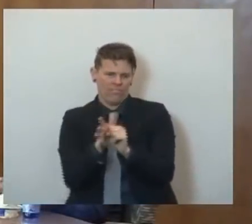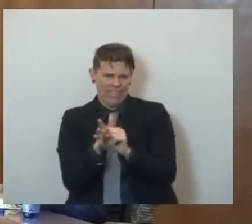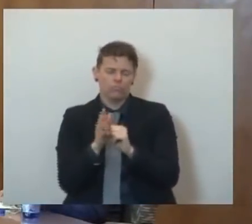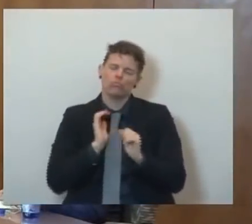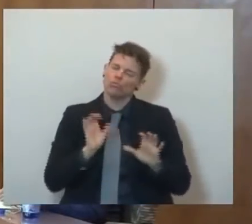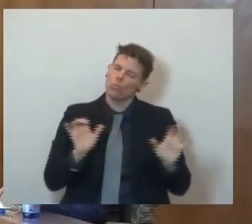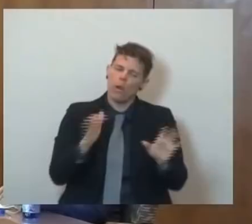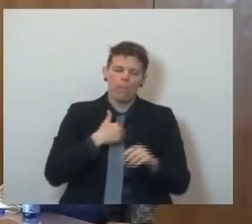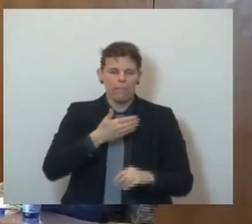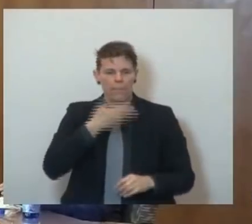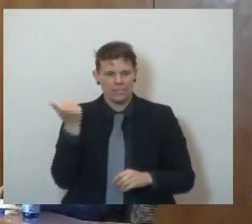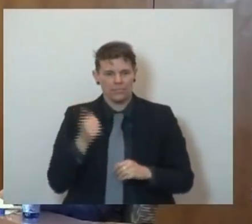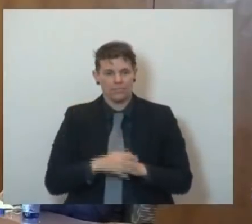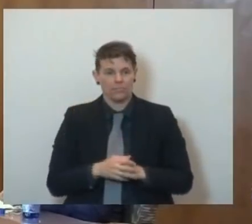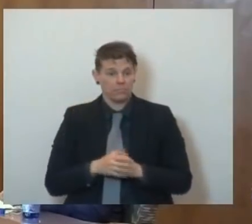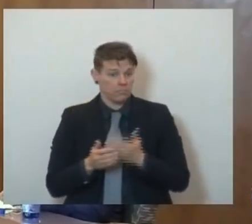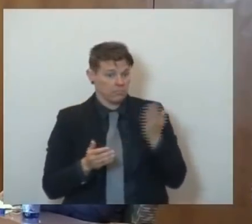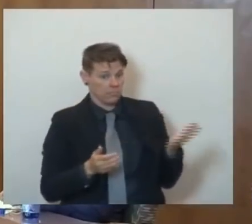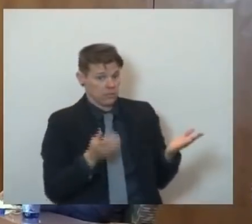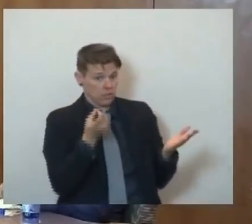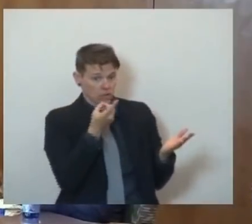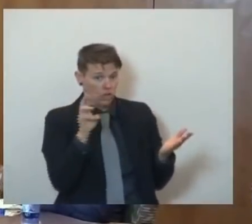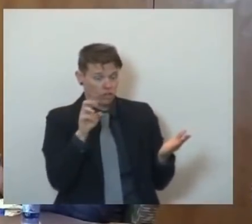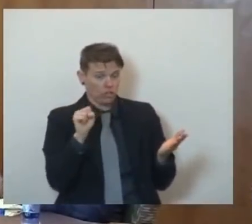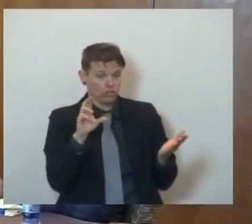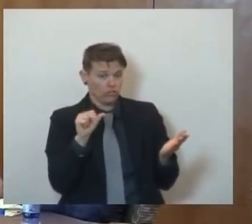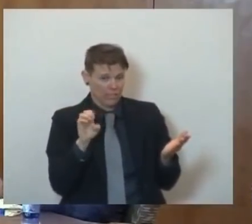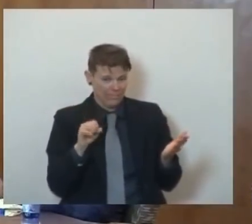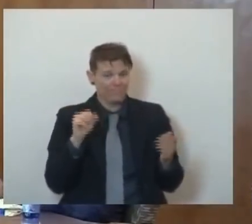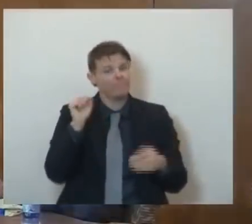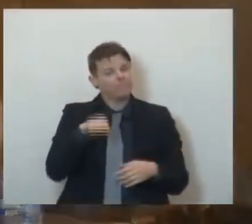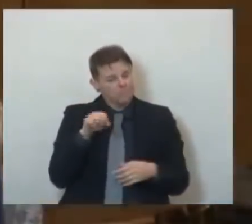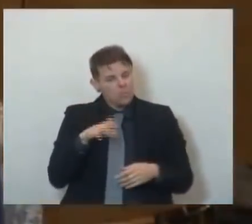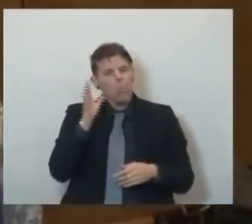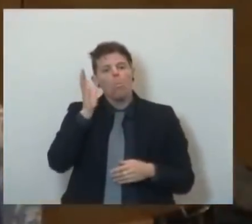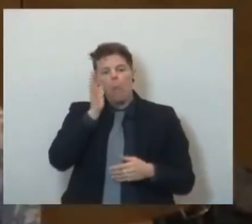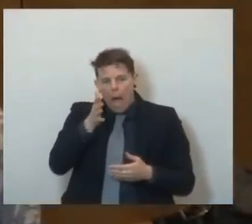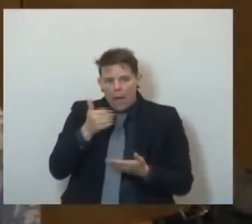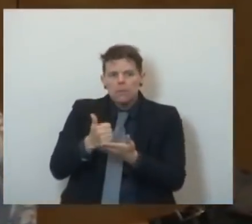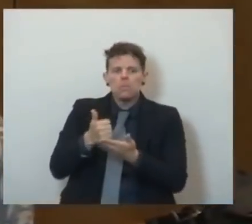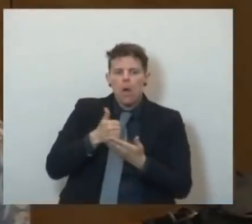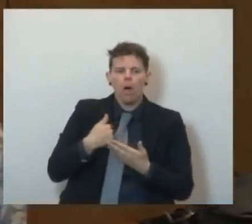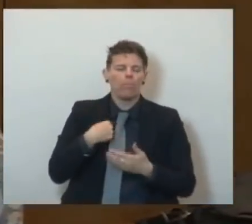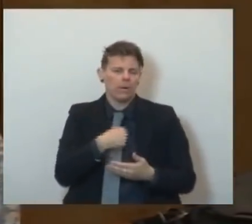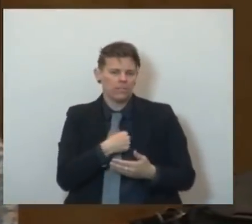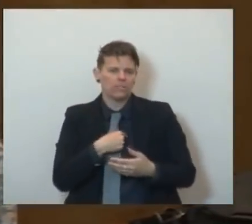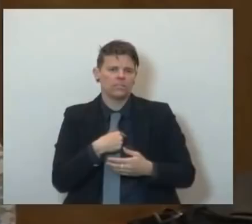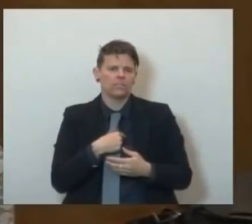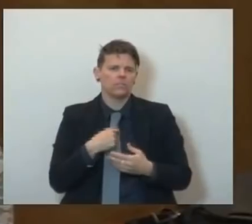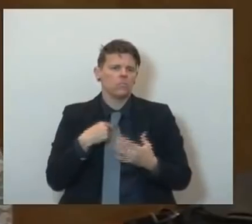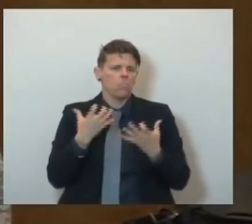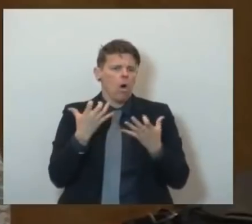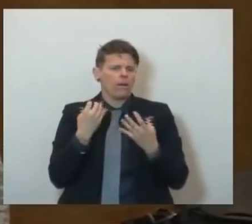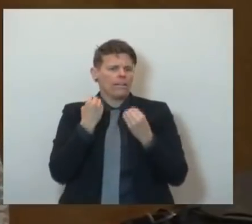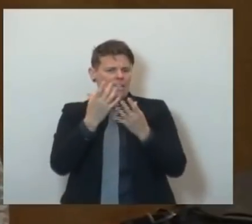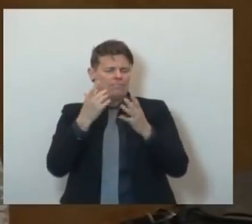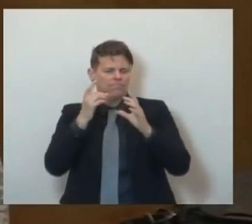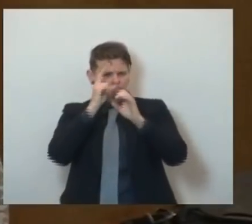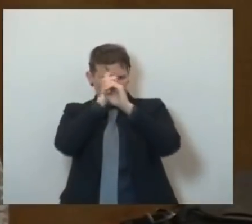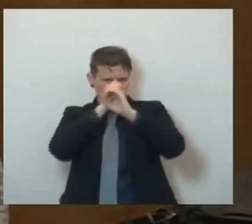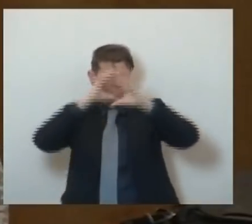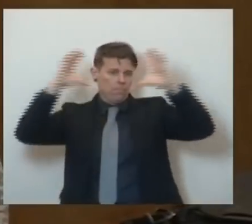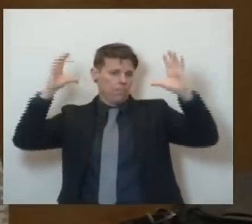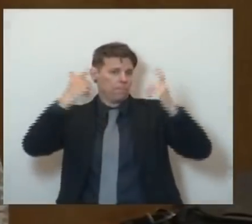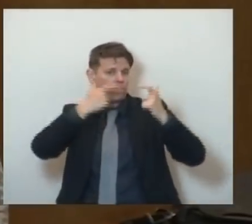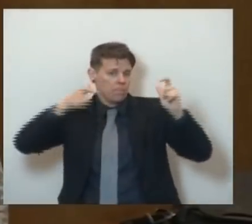aggressive testing is going to help us here in New Mexico, but just to give a broader context for everyone listening, this is a